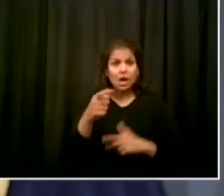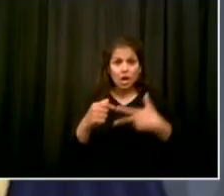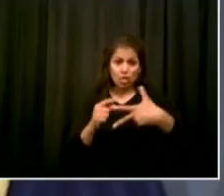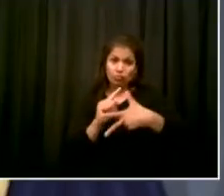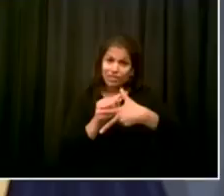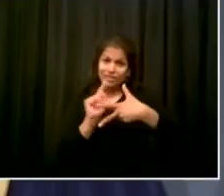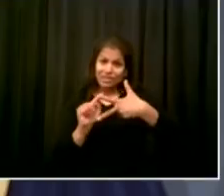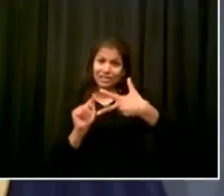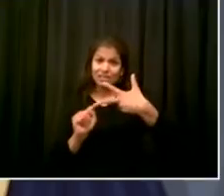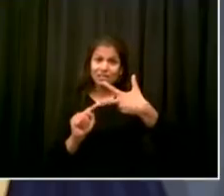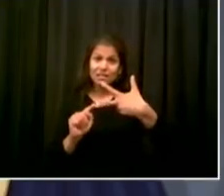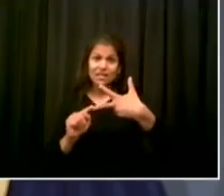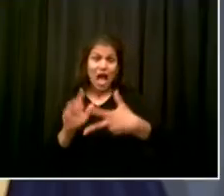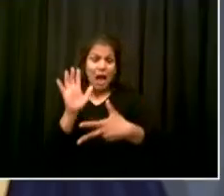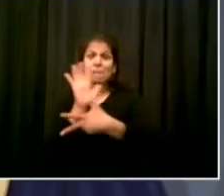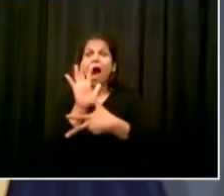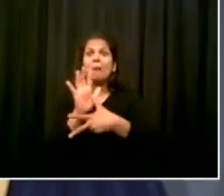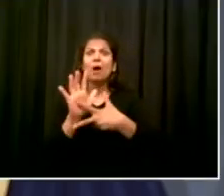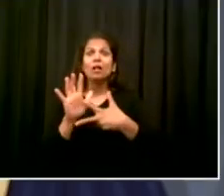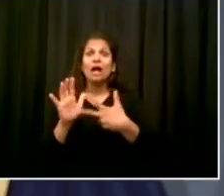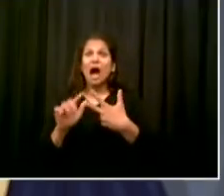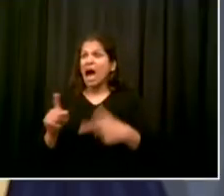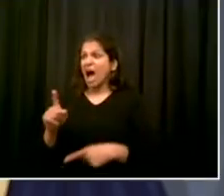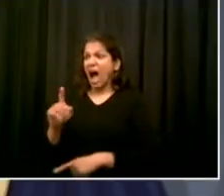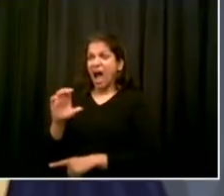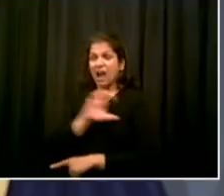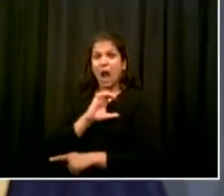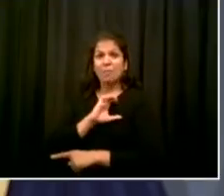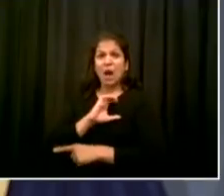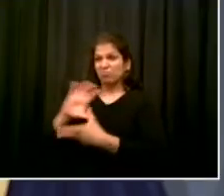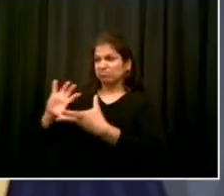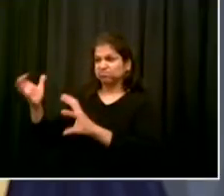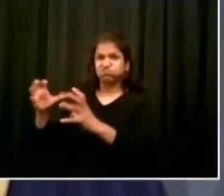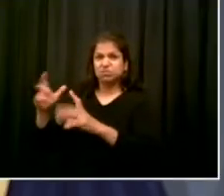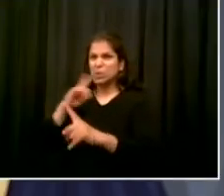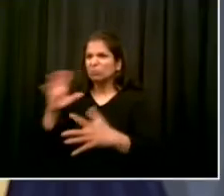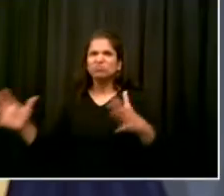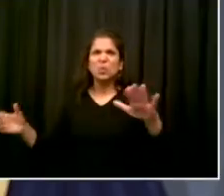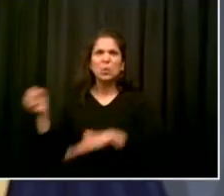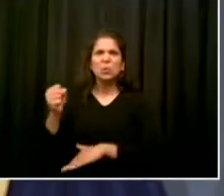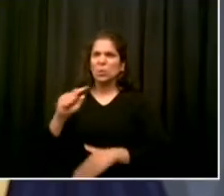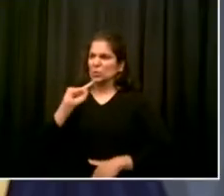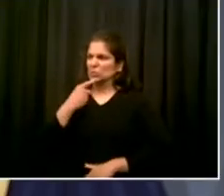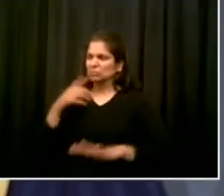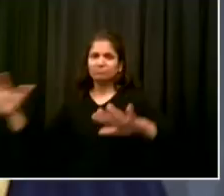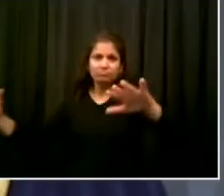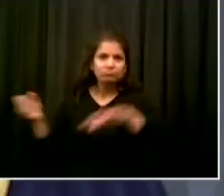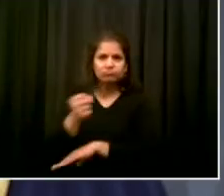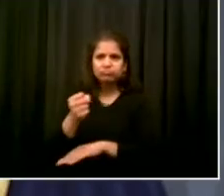you've hired more people or mandated investigators to use overtime,